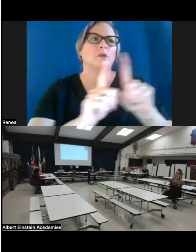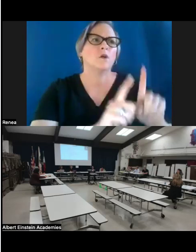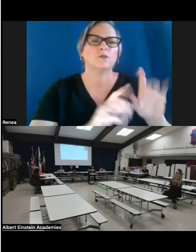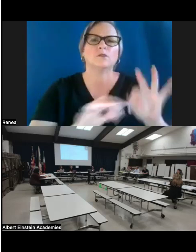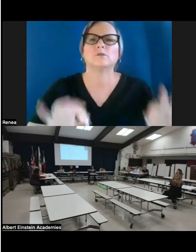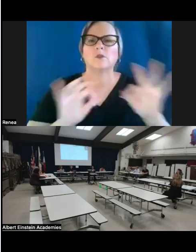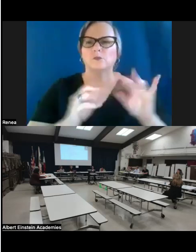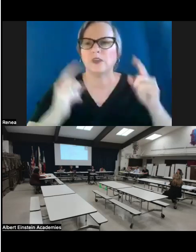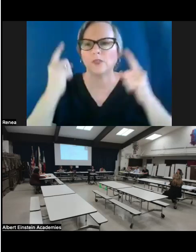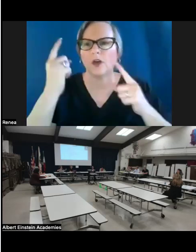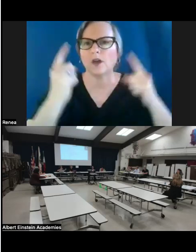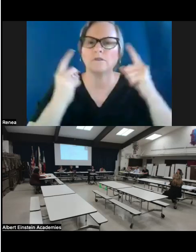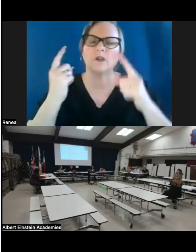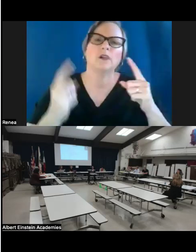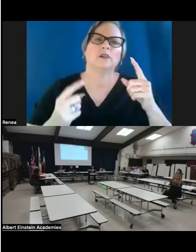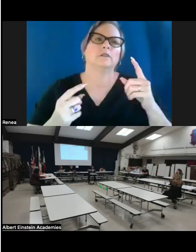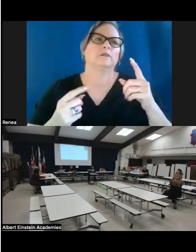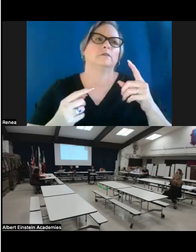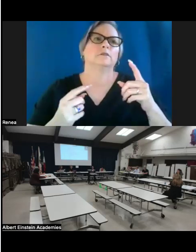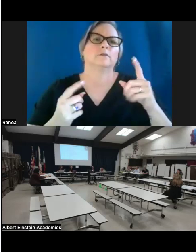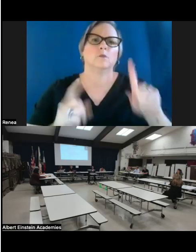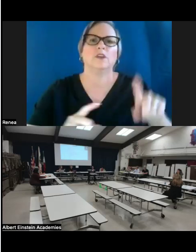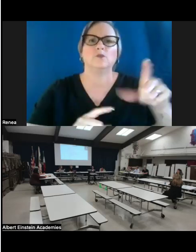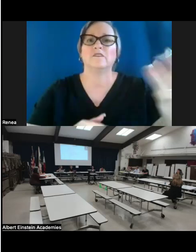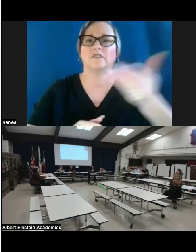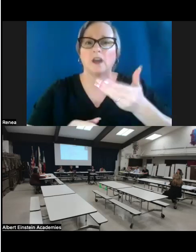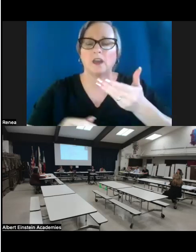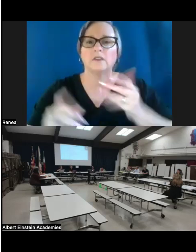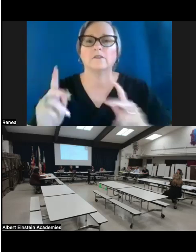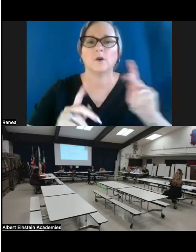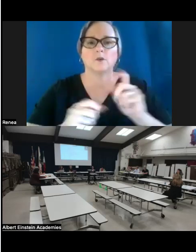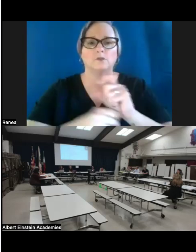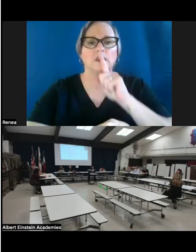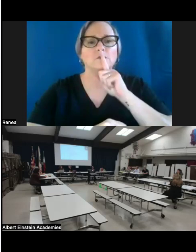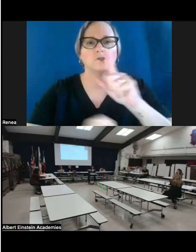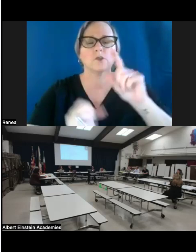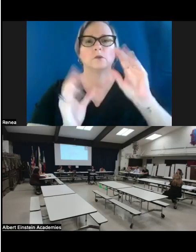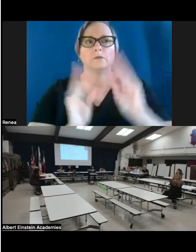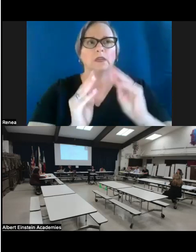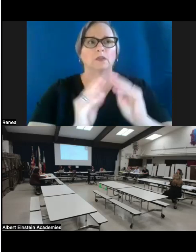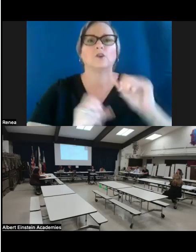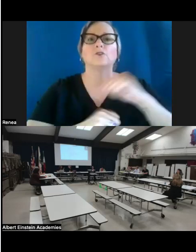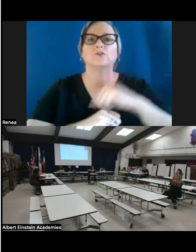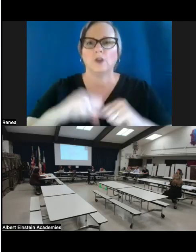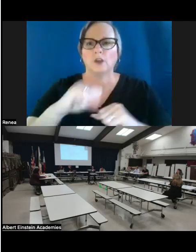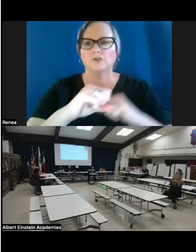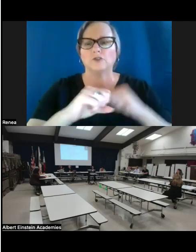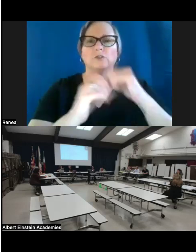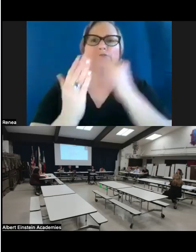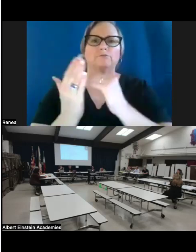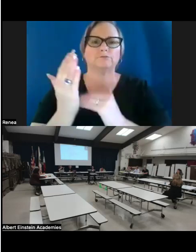inviting parents, how we're making sure that the meetings are structured in the way. I don't know if there's a way to separate out